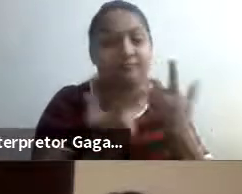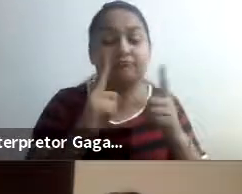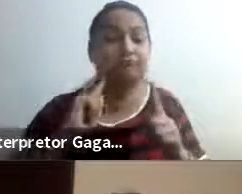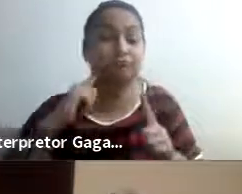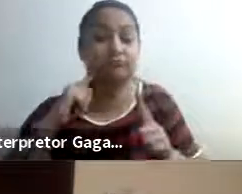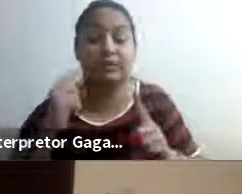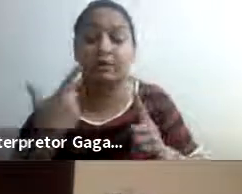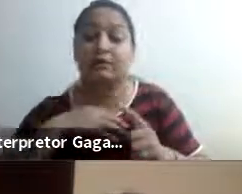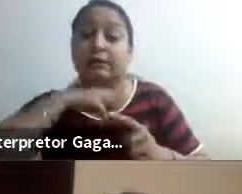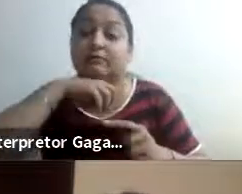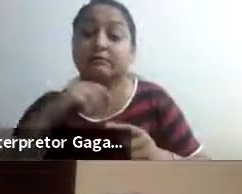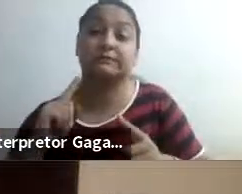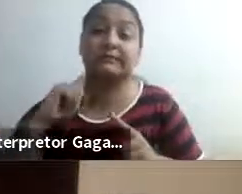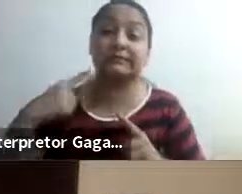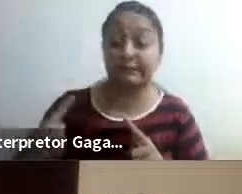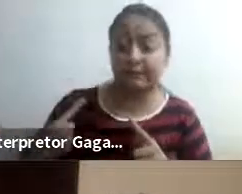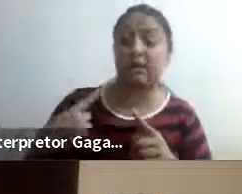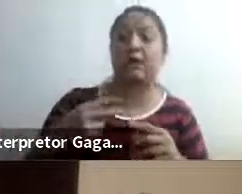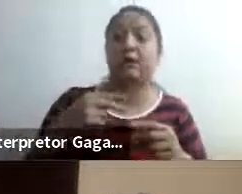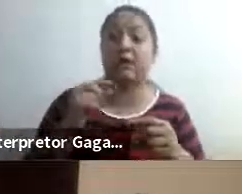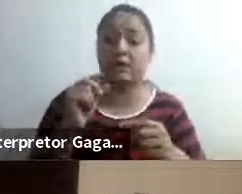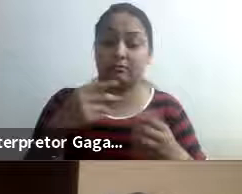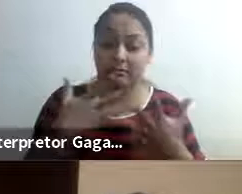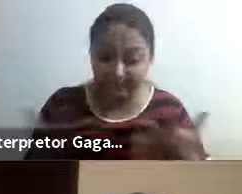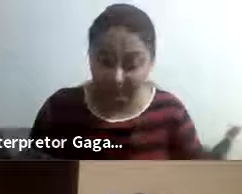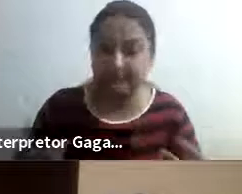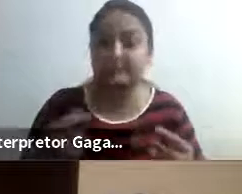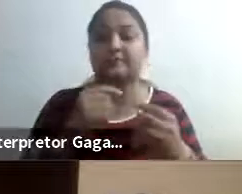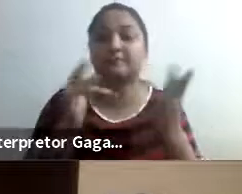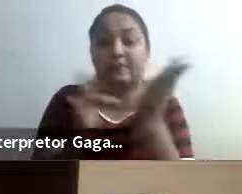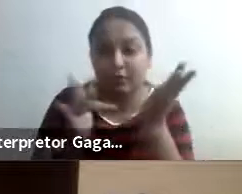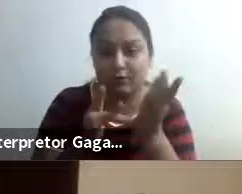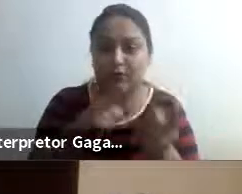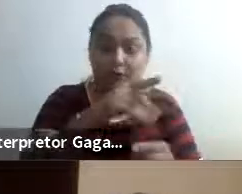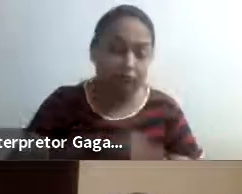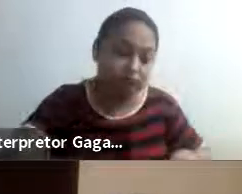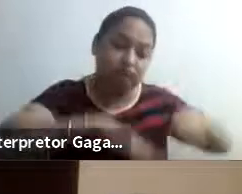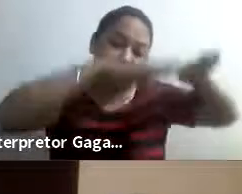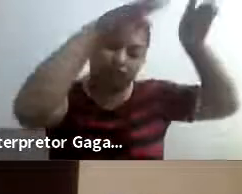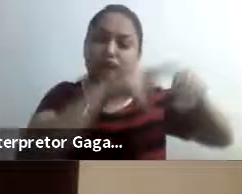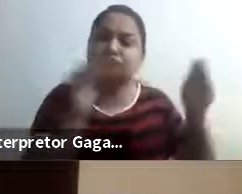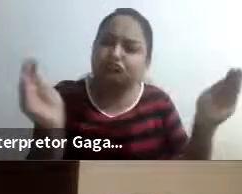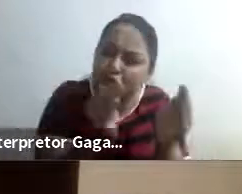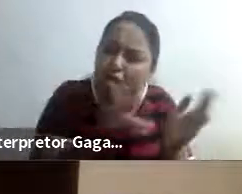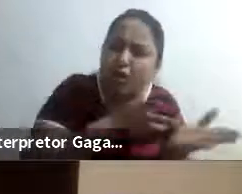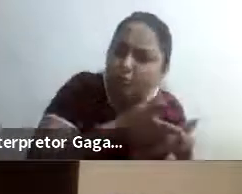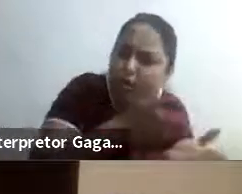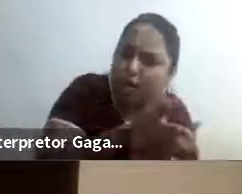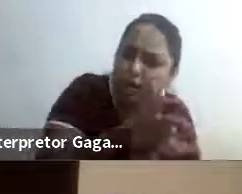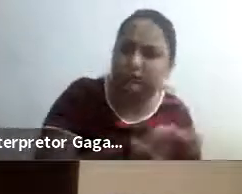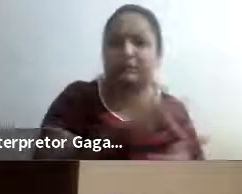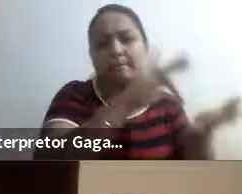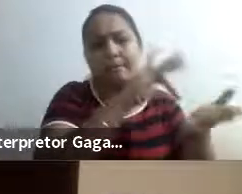using modern materials and techniques. Now, Bhuribai belongs to the Bhil community. She grew up in a very small village, like I said, called